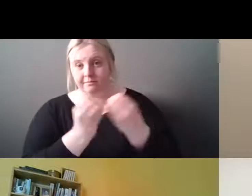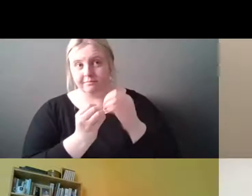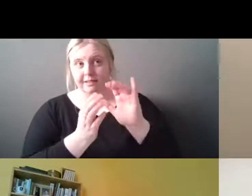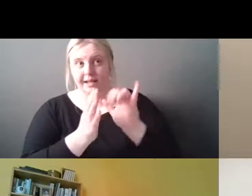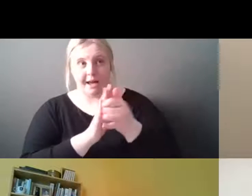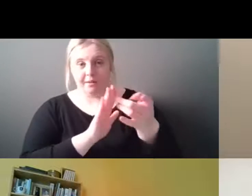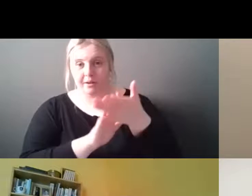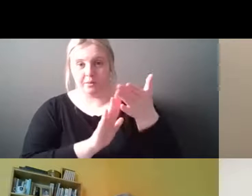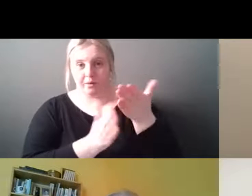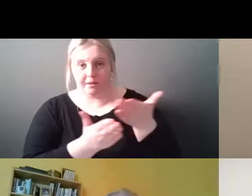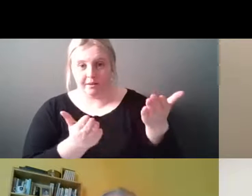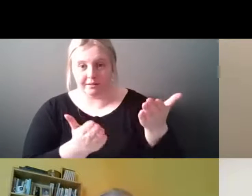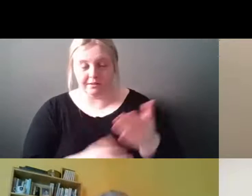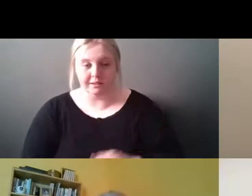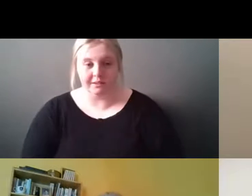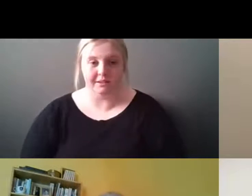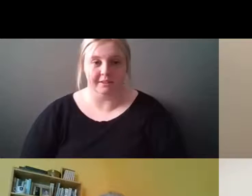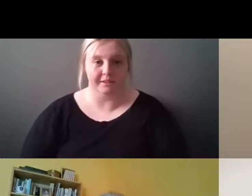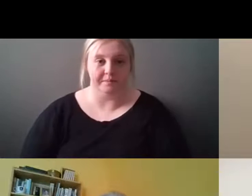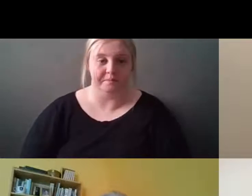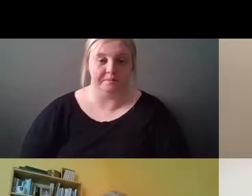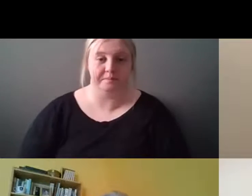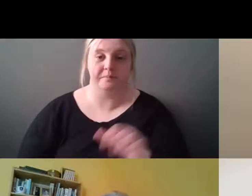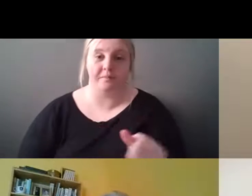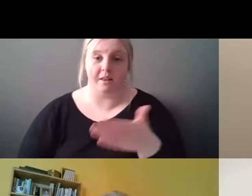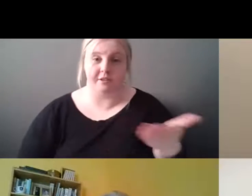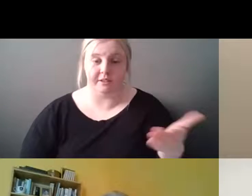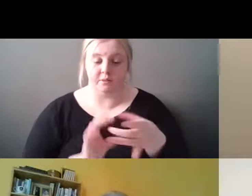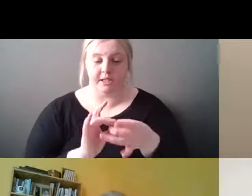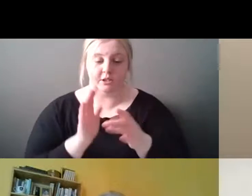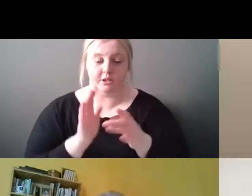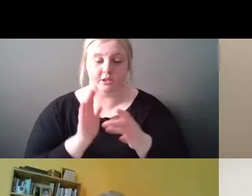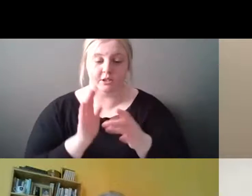know, one of the things that from a developmental perspective,